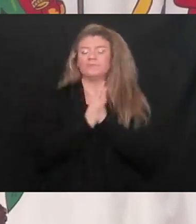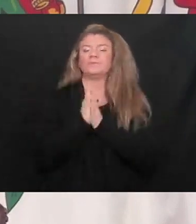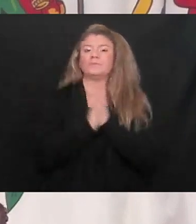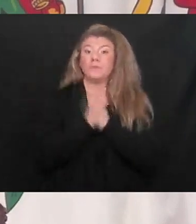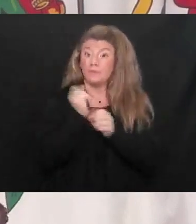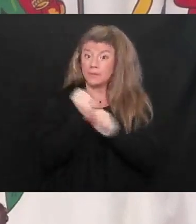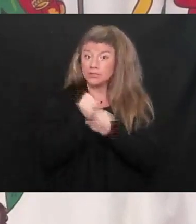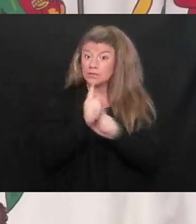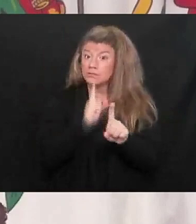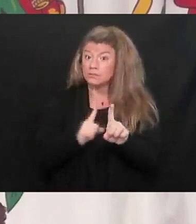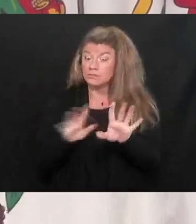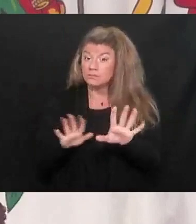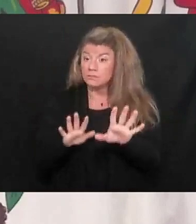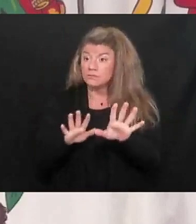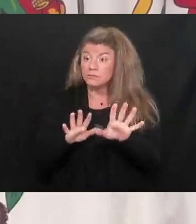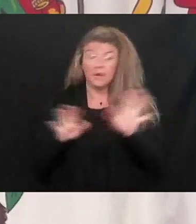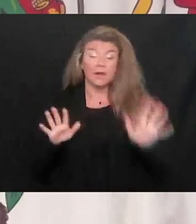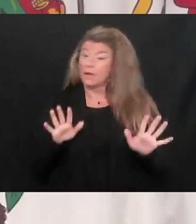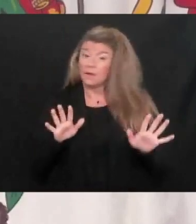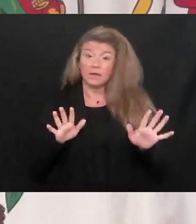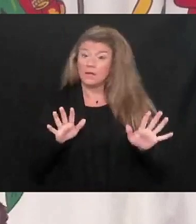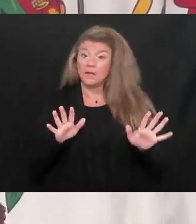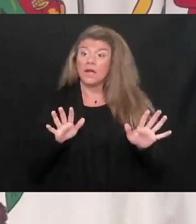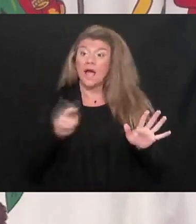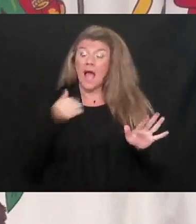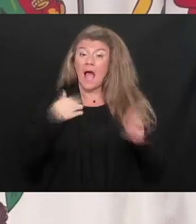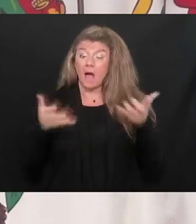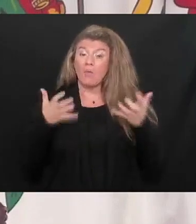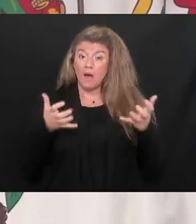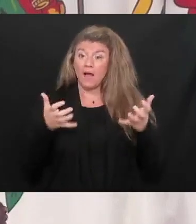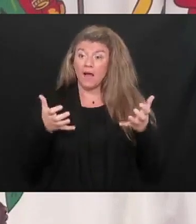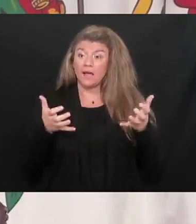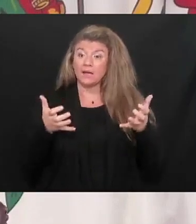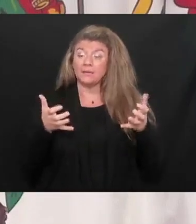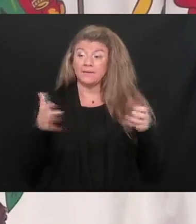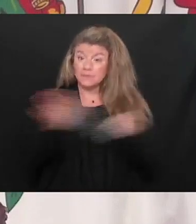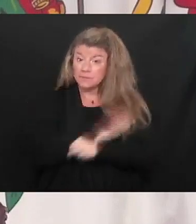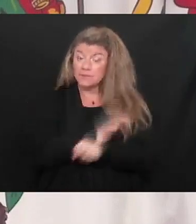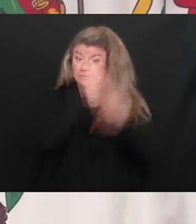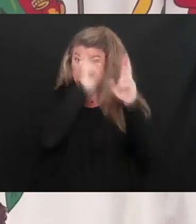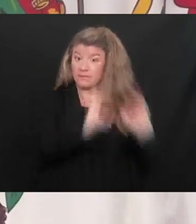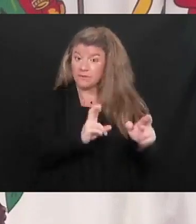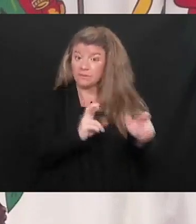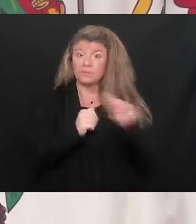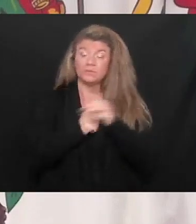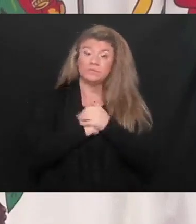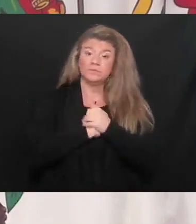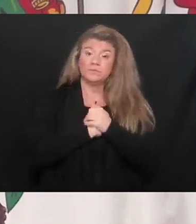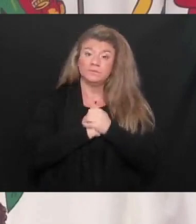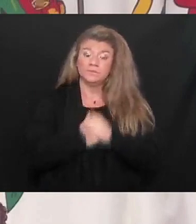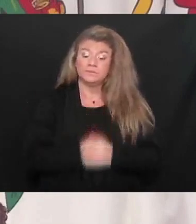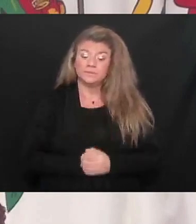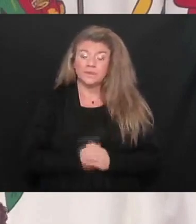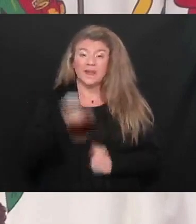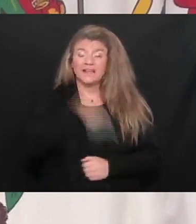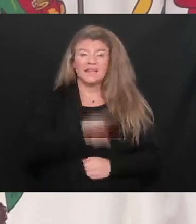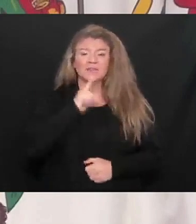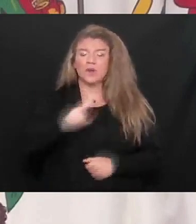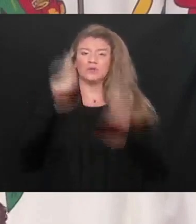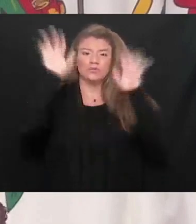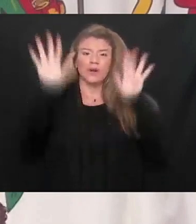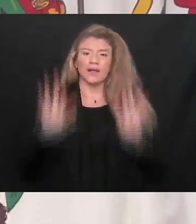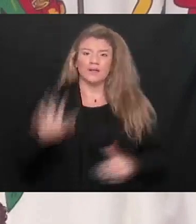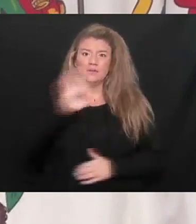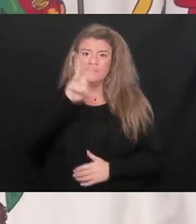we sure? Because I want to be completely respectful. These are great West